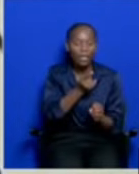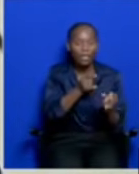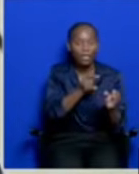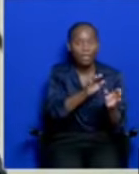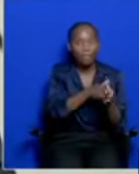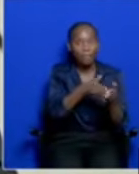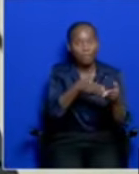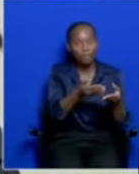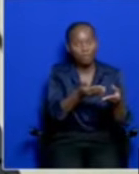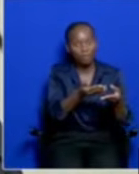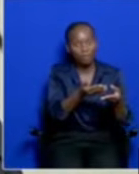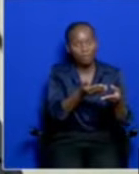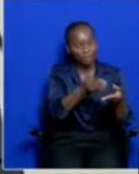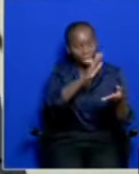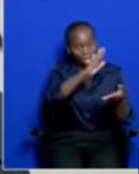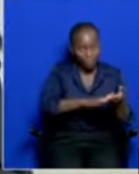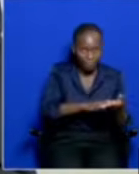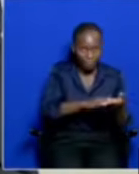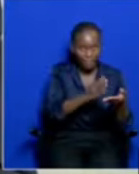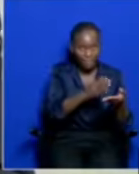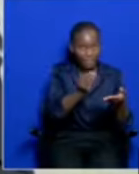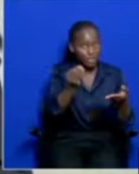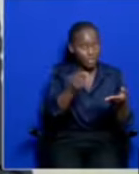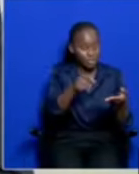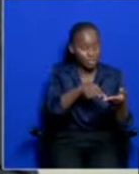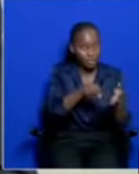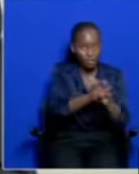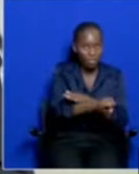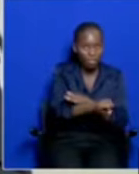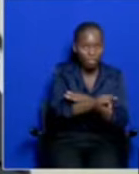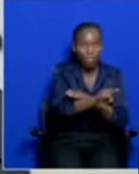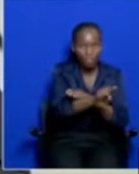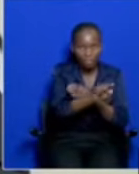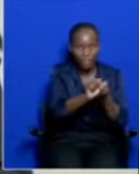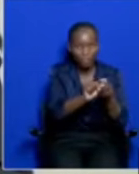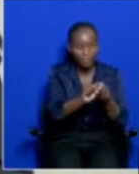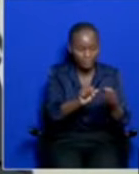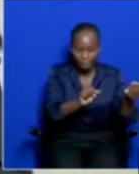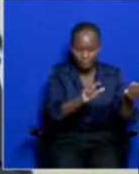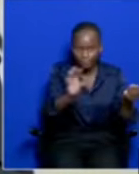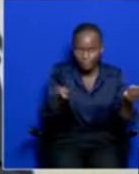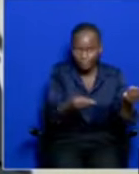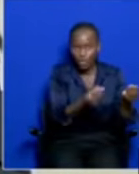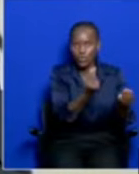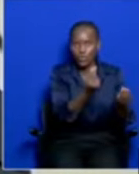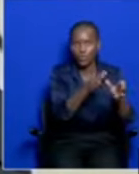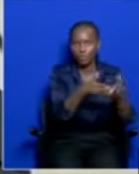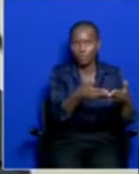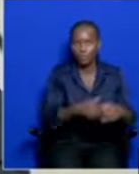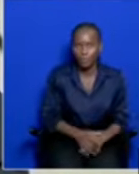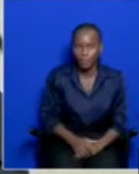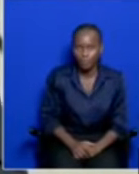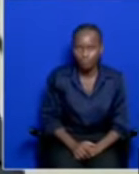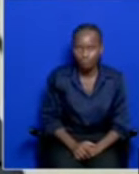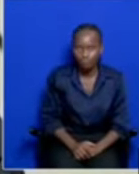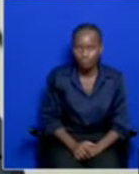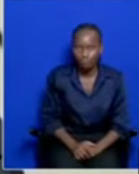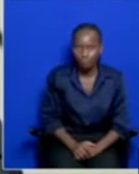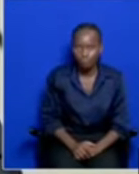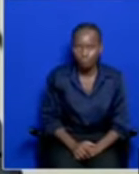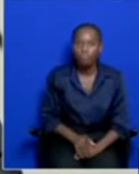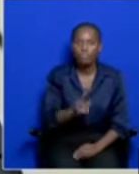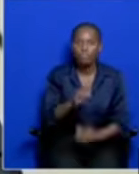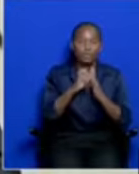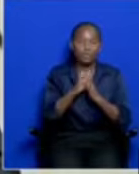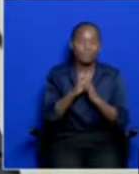Another new book. So from previous year, if you want a certain month, they will just